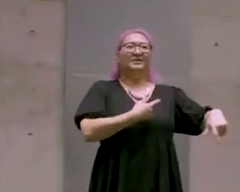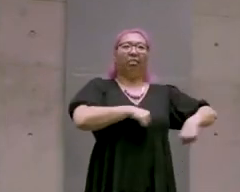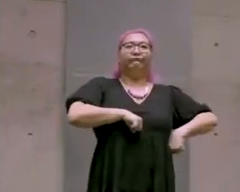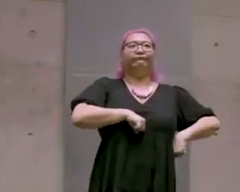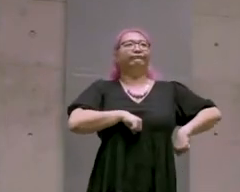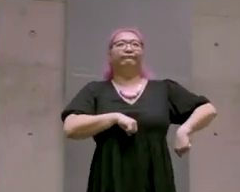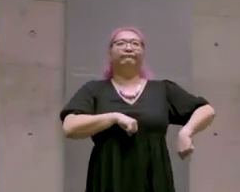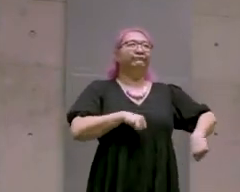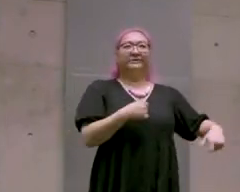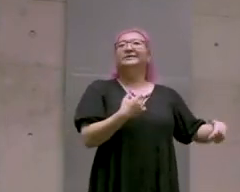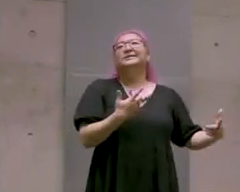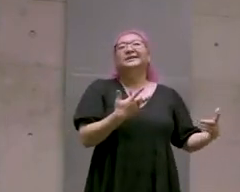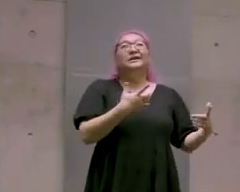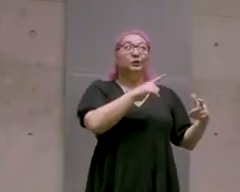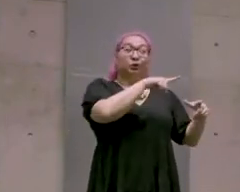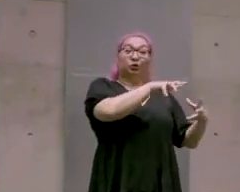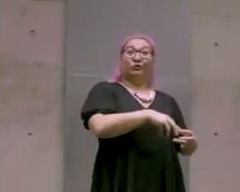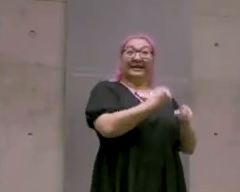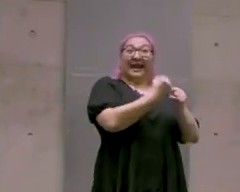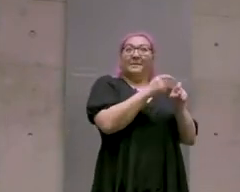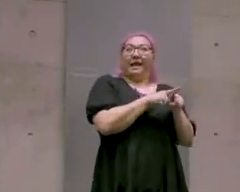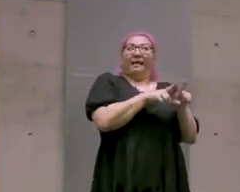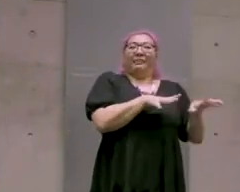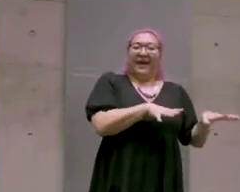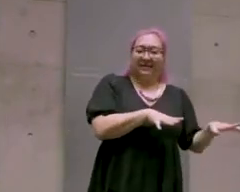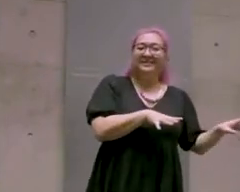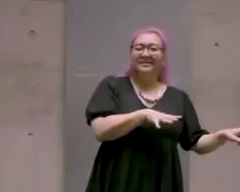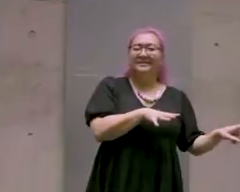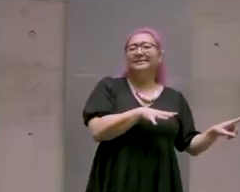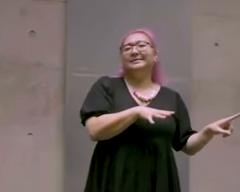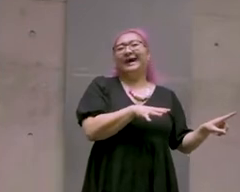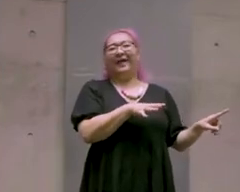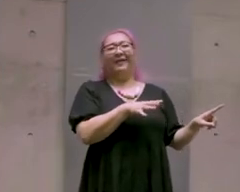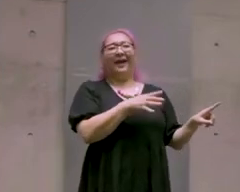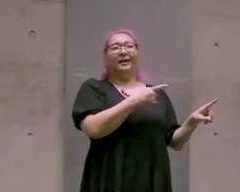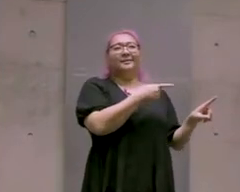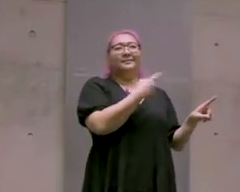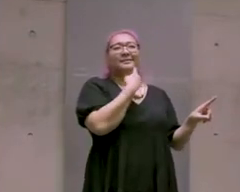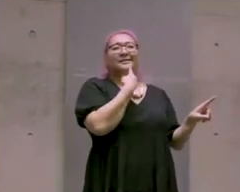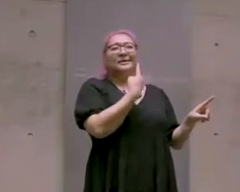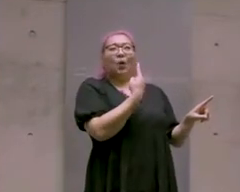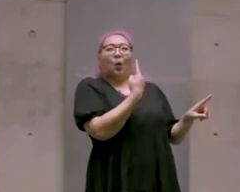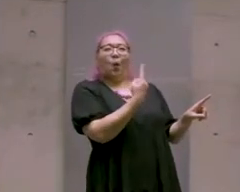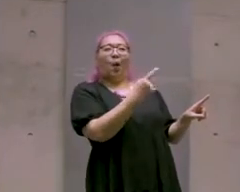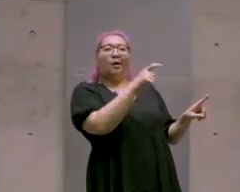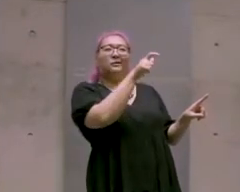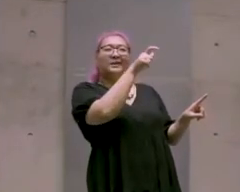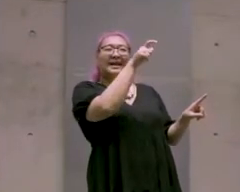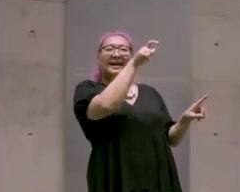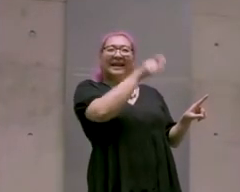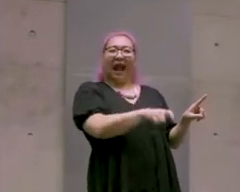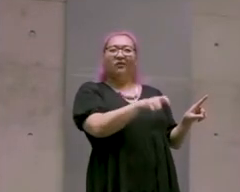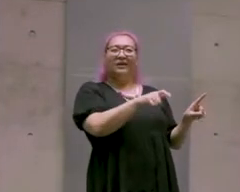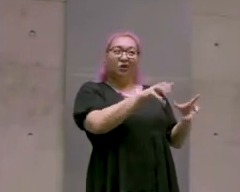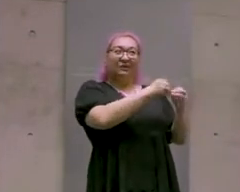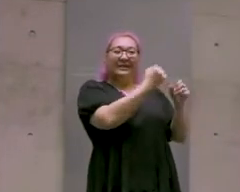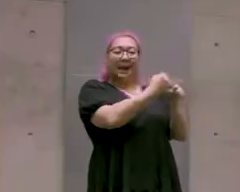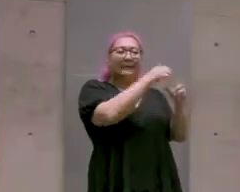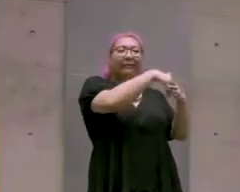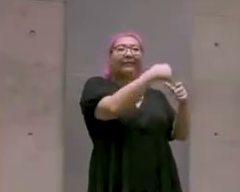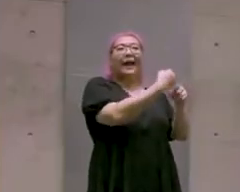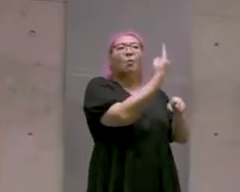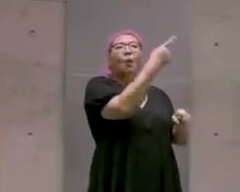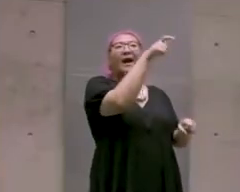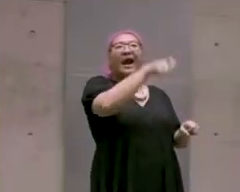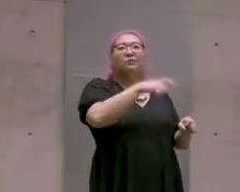made a bunch of characters. And then I made one of them so they could jump higher. And that's basically Thomas Was Alone. That was where